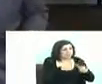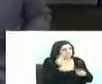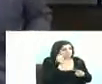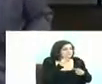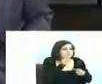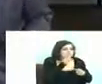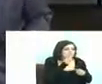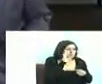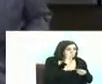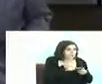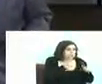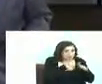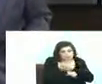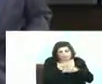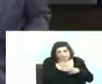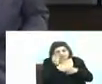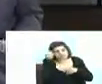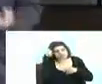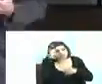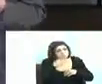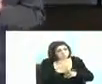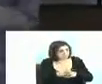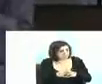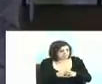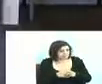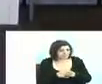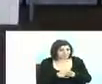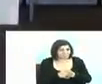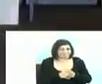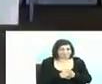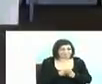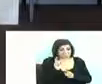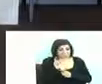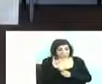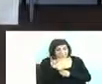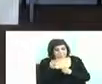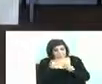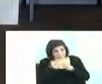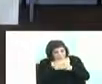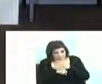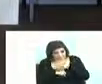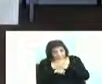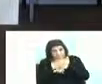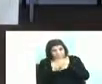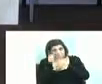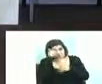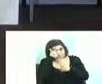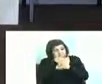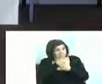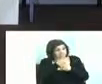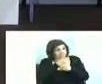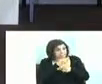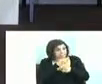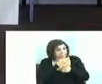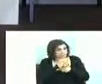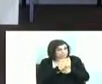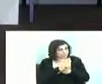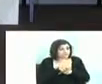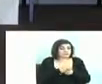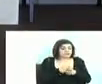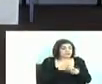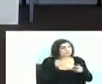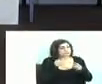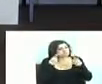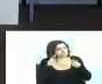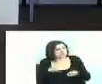come out first. And even at the moment when they are born, his brother Esau happens to make it out first,